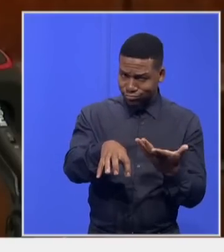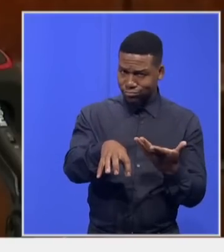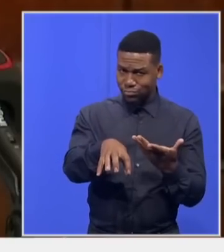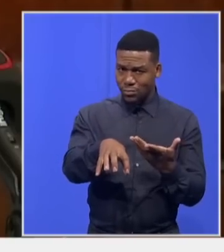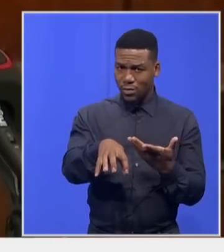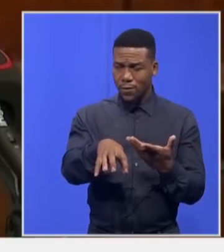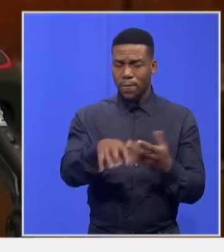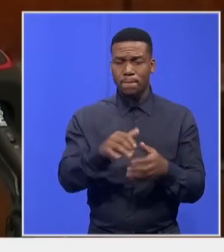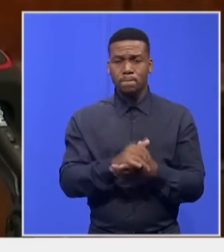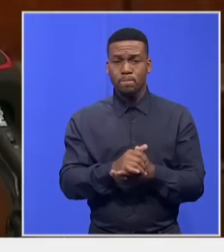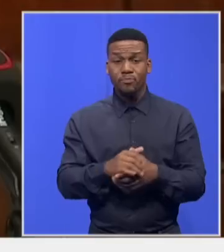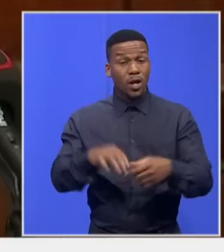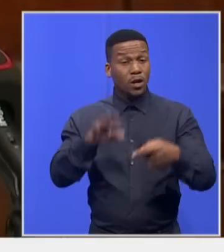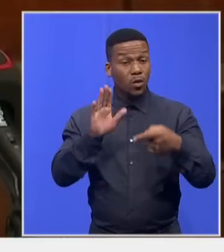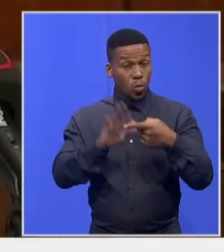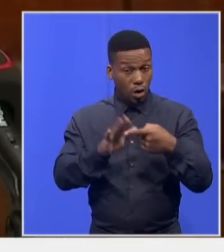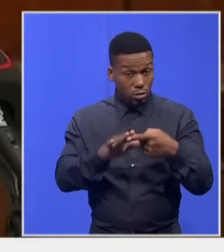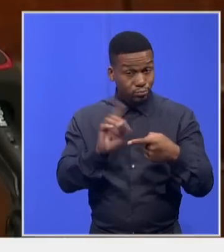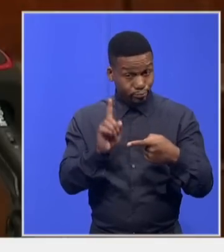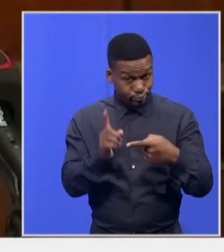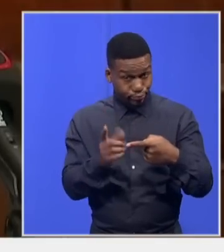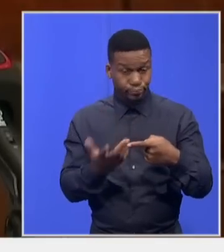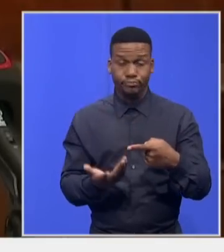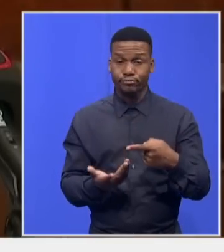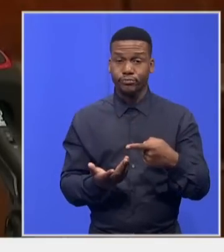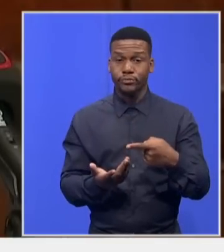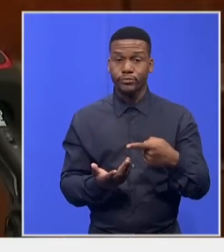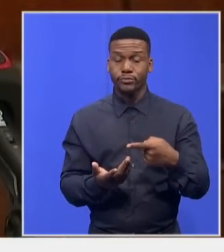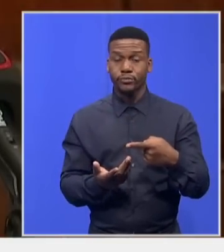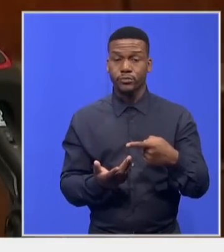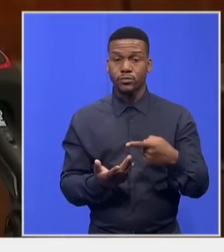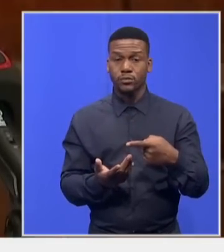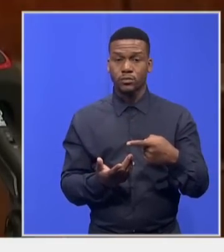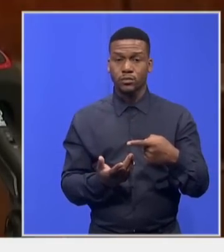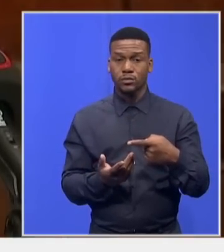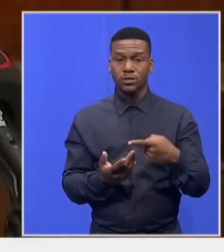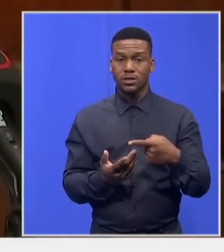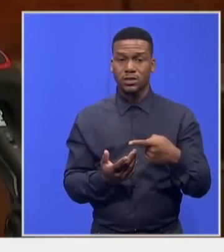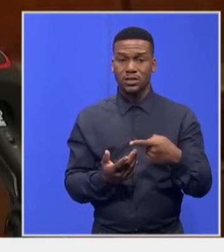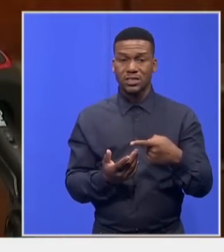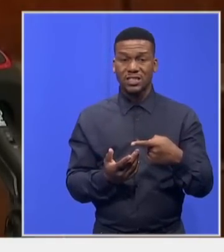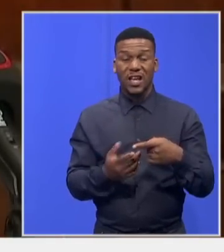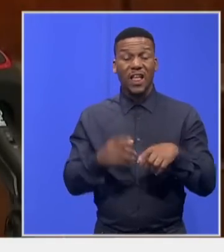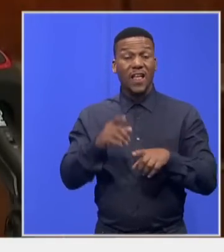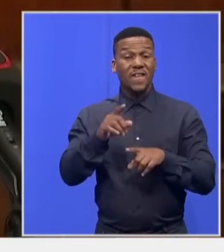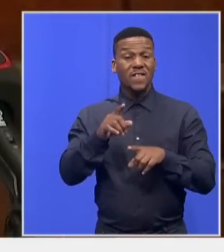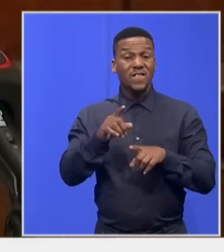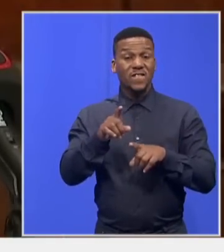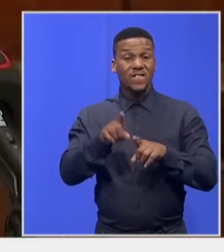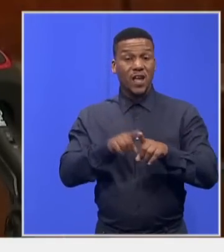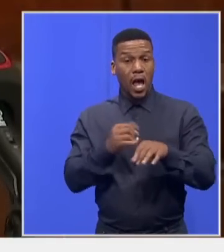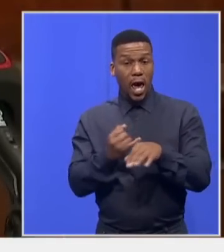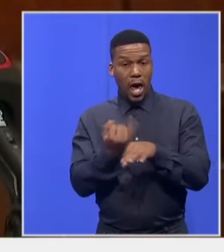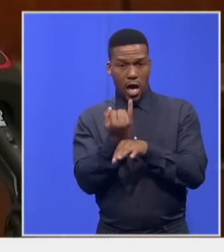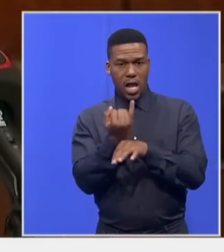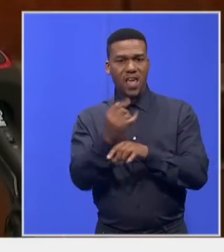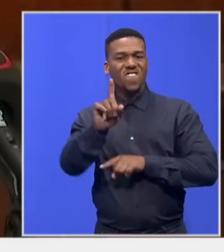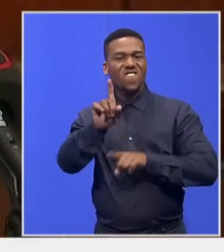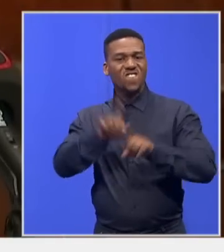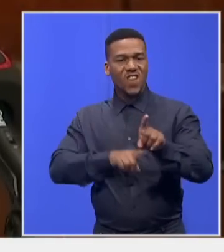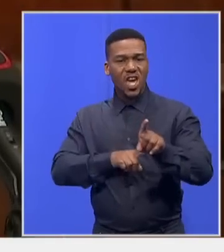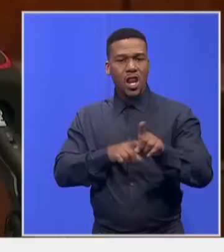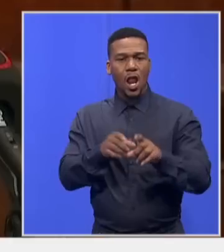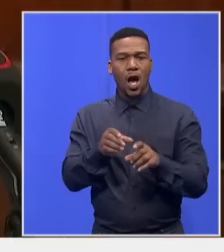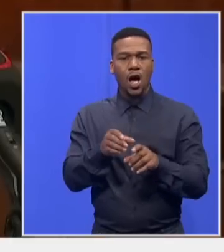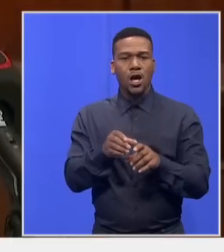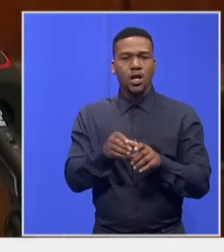attention. The first one is that is what they refer to as a premature failure of units. I just told you that the oldest of the